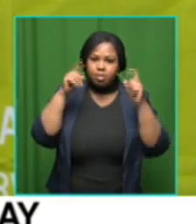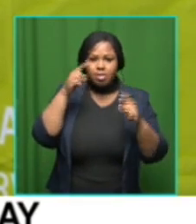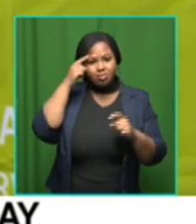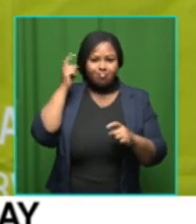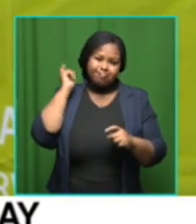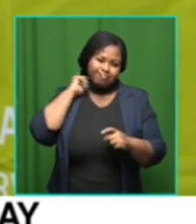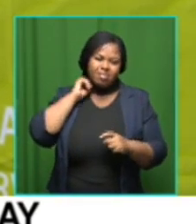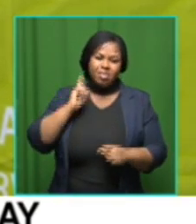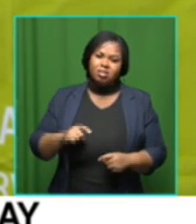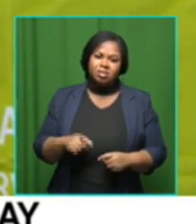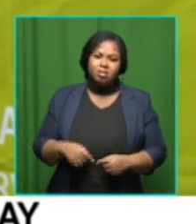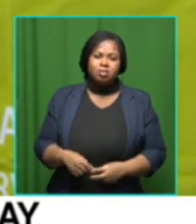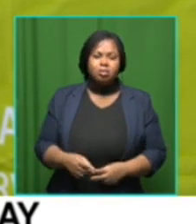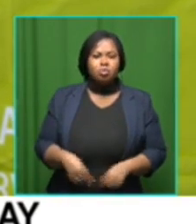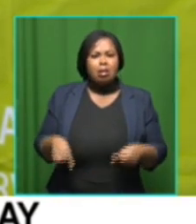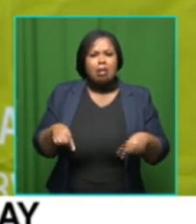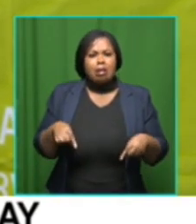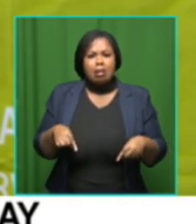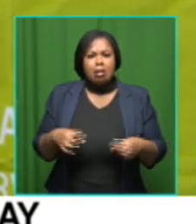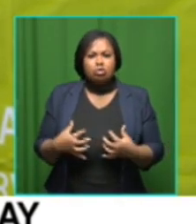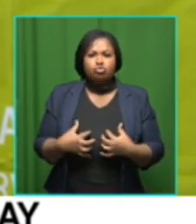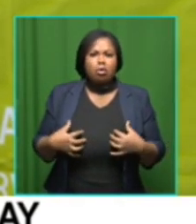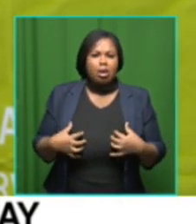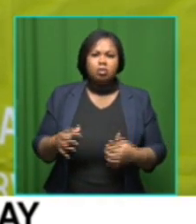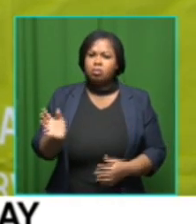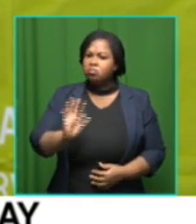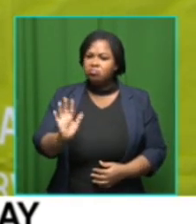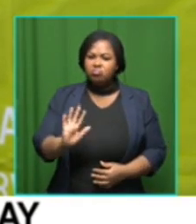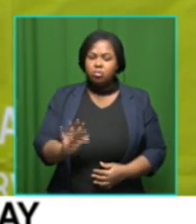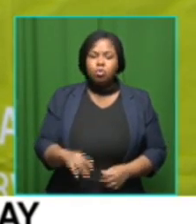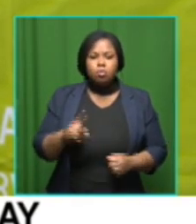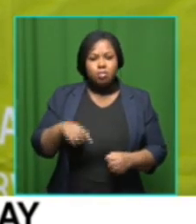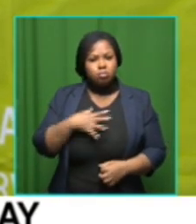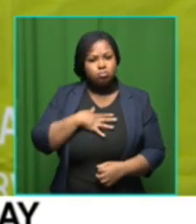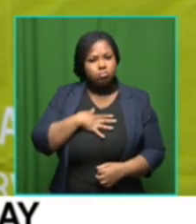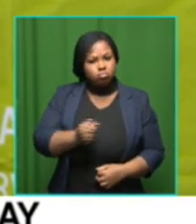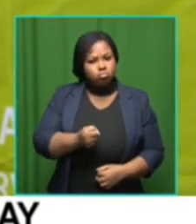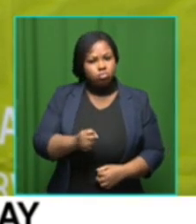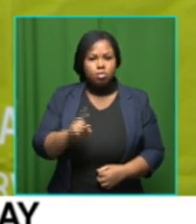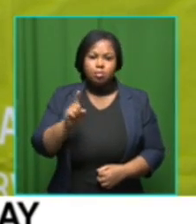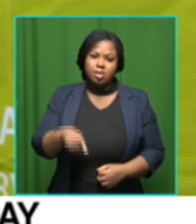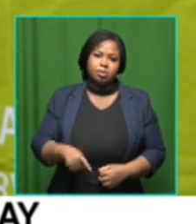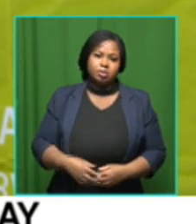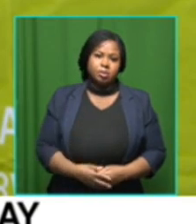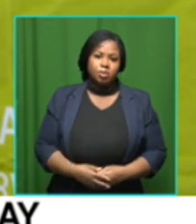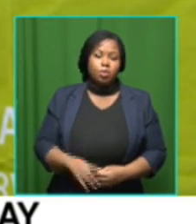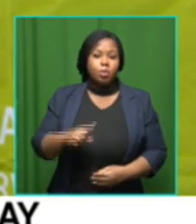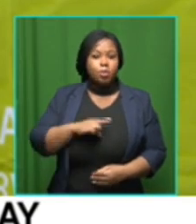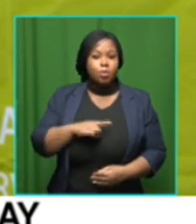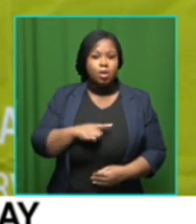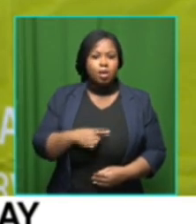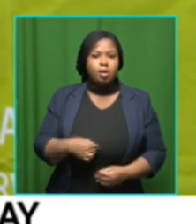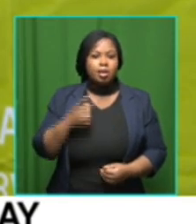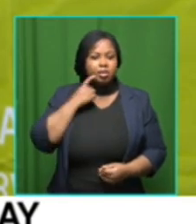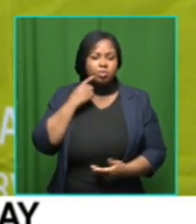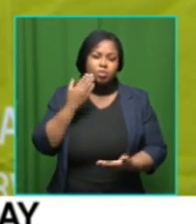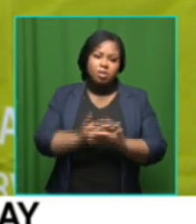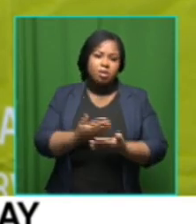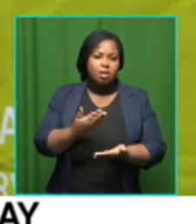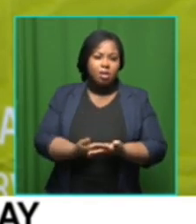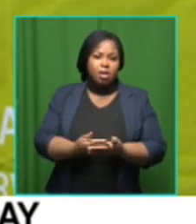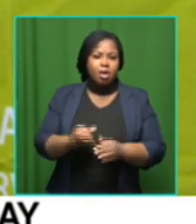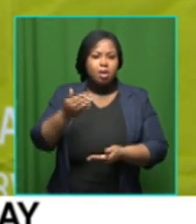fear, not anxiety, alertness and courage, because that's what will actually make us to be able to fight